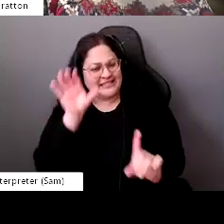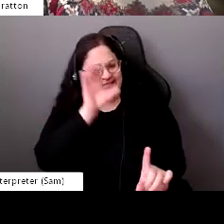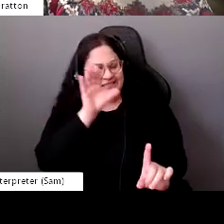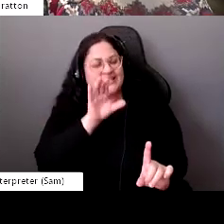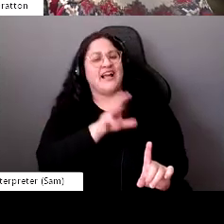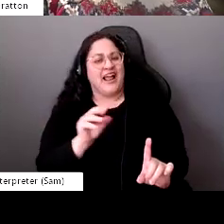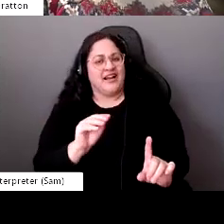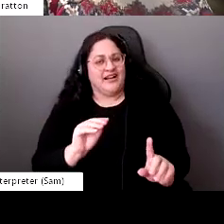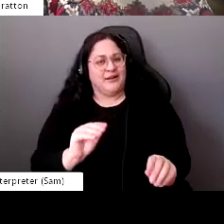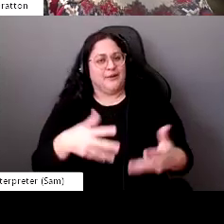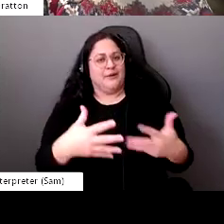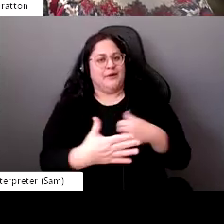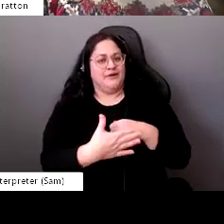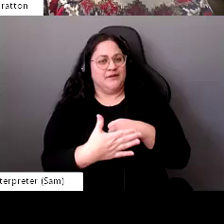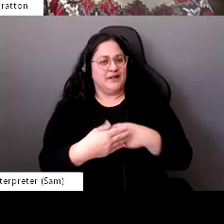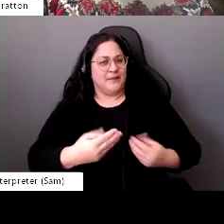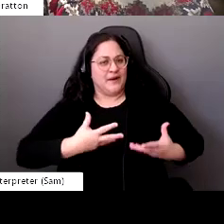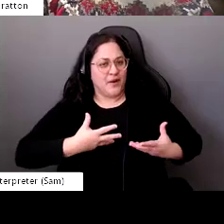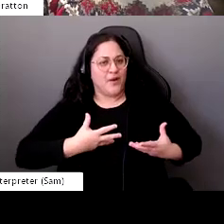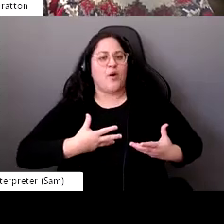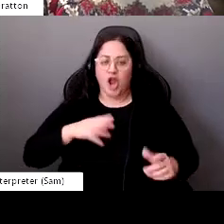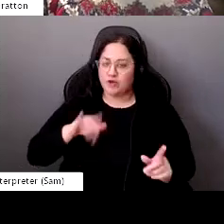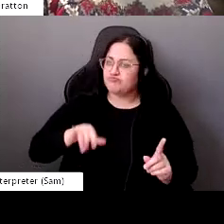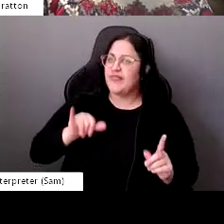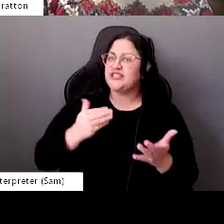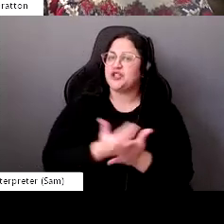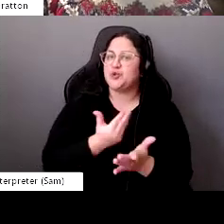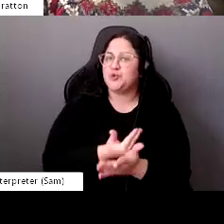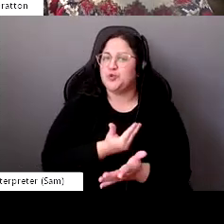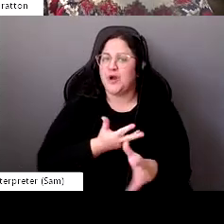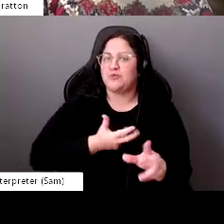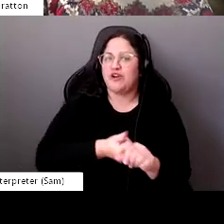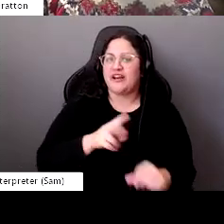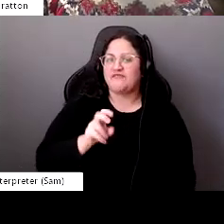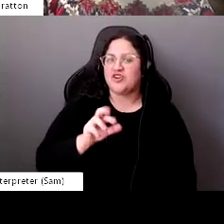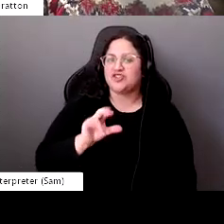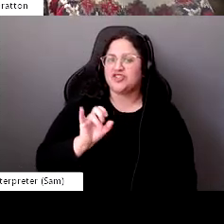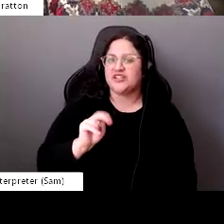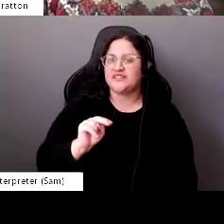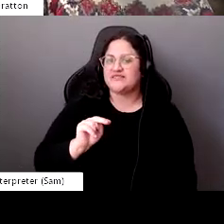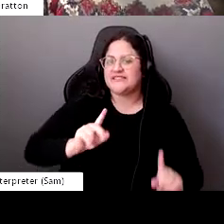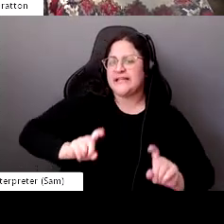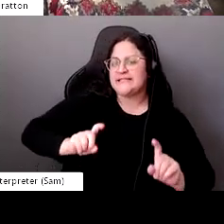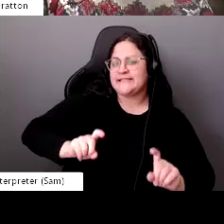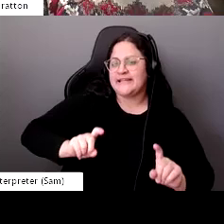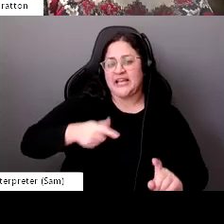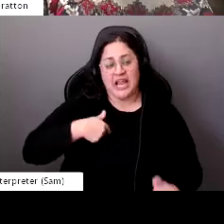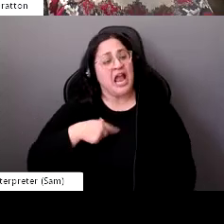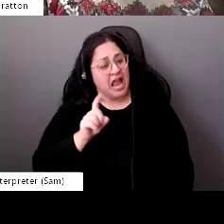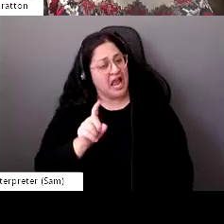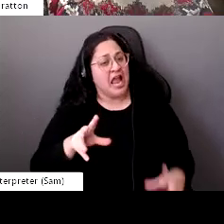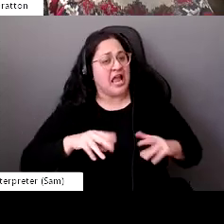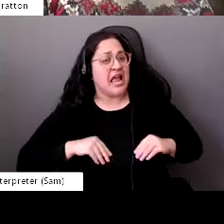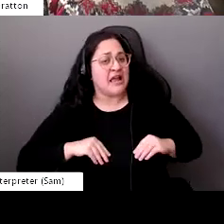bit. And then I went back to the original version. So a lot of this is just kind of happening behind the wings, so to